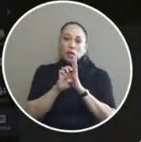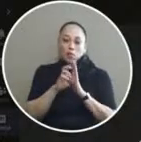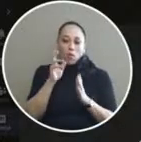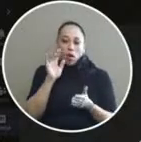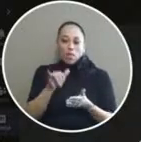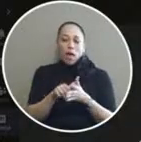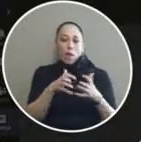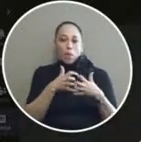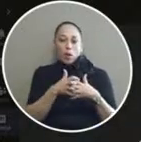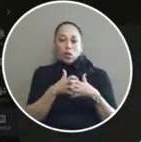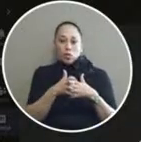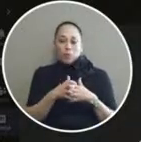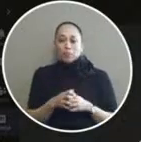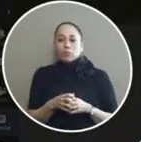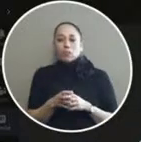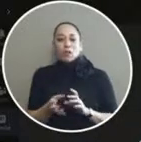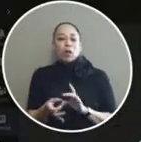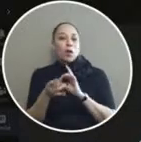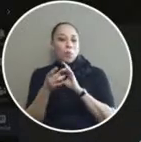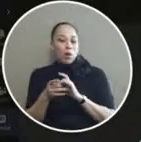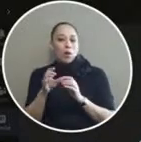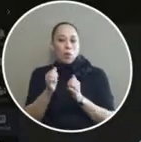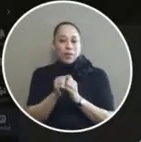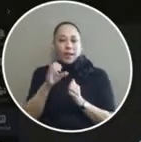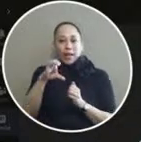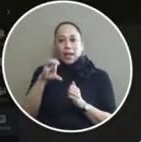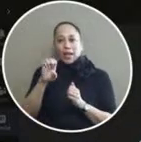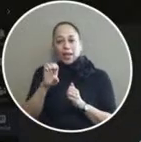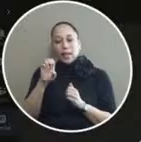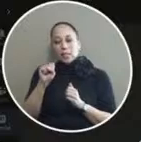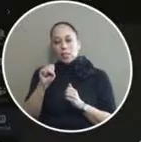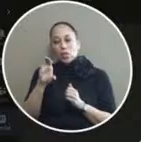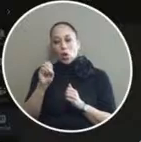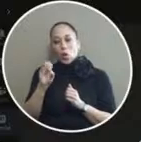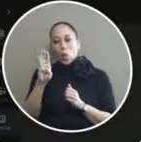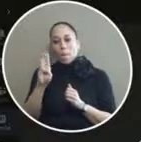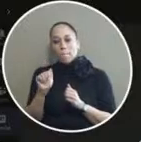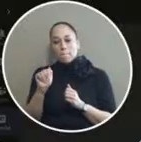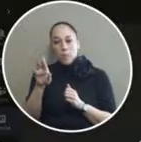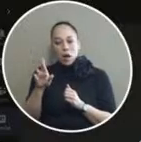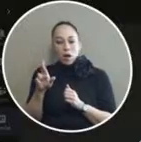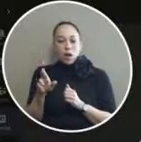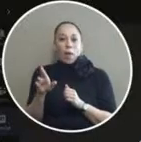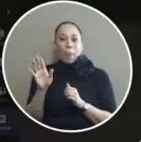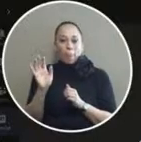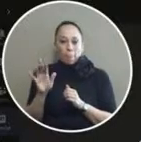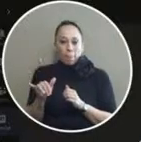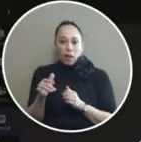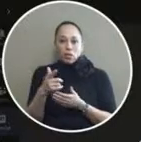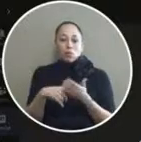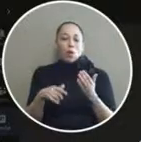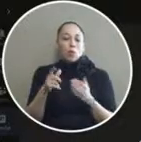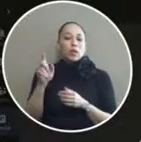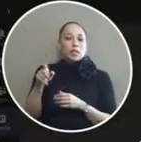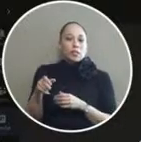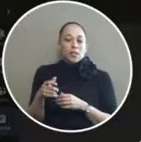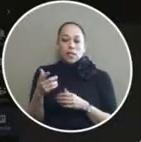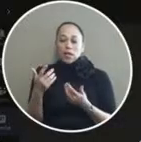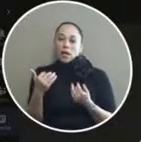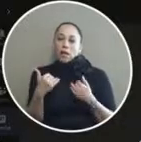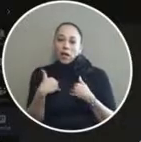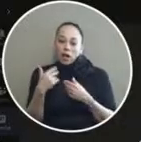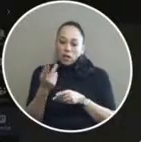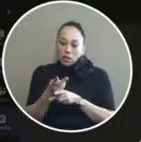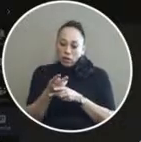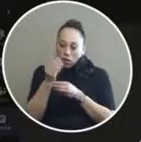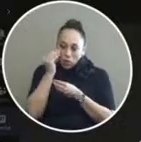partnerships. With respect to Congresswoman Escobar, I know I've attended the meeting she's asked me to attend. I've kept her informed